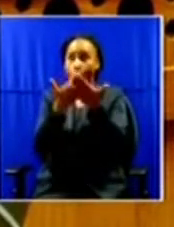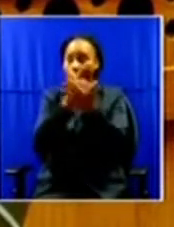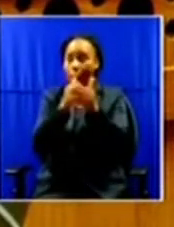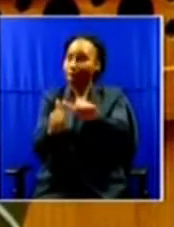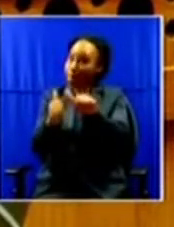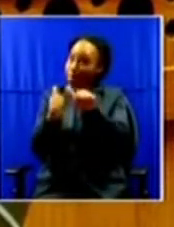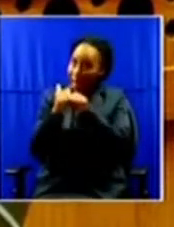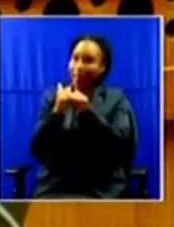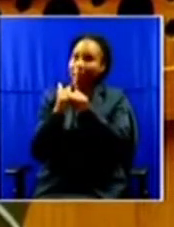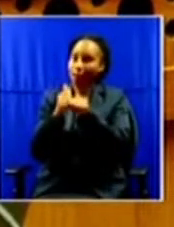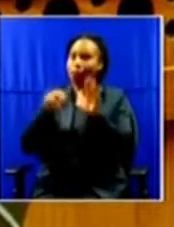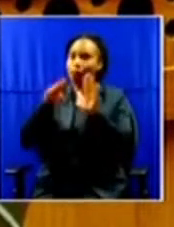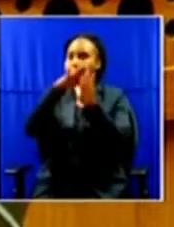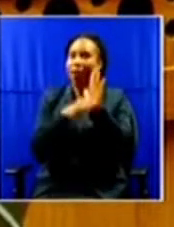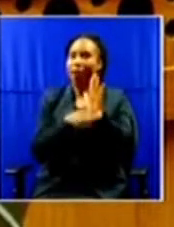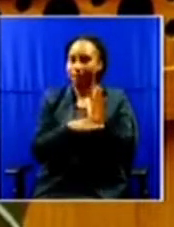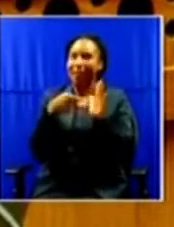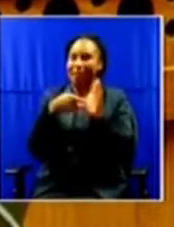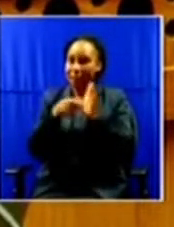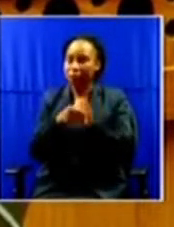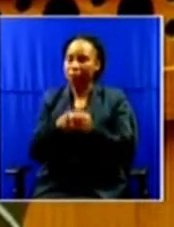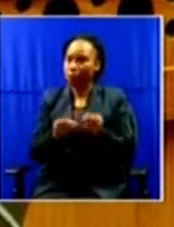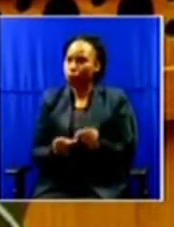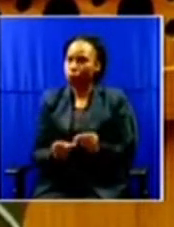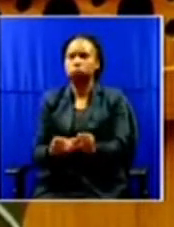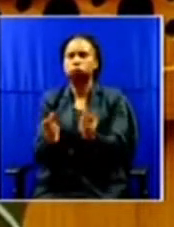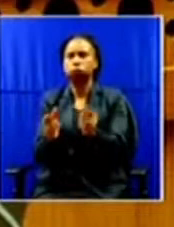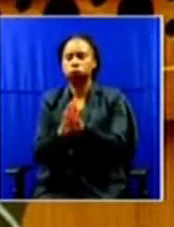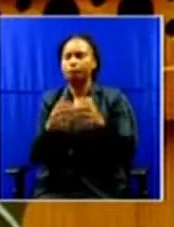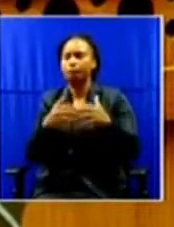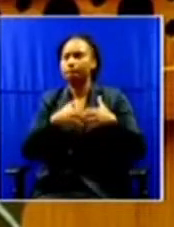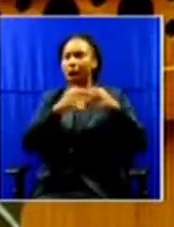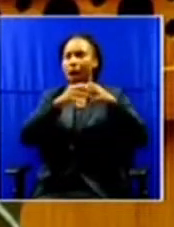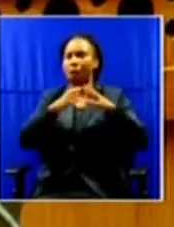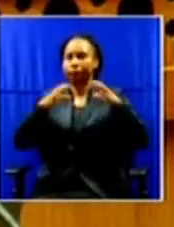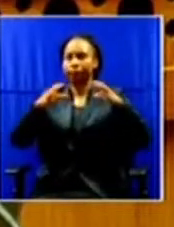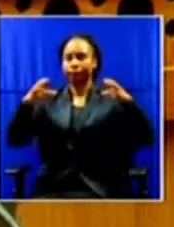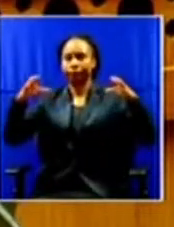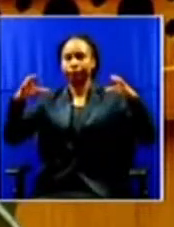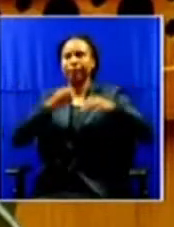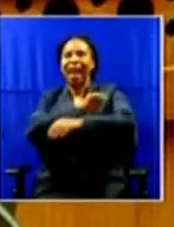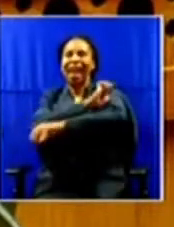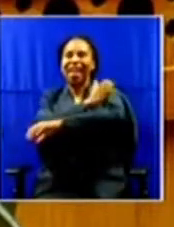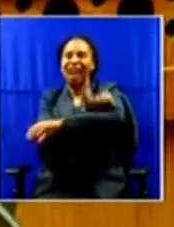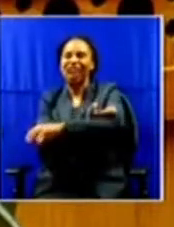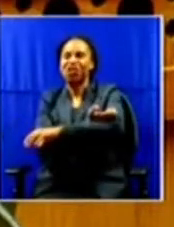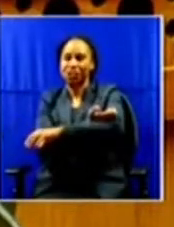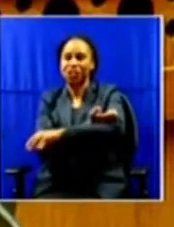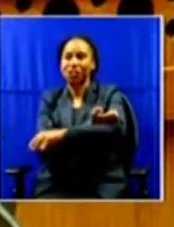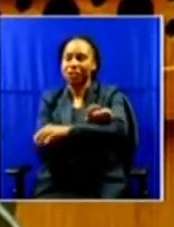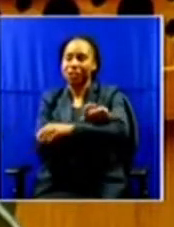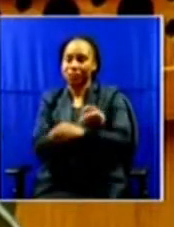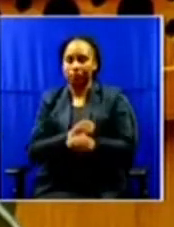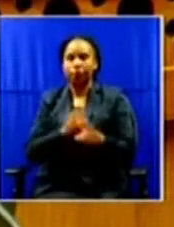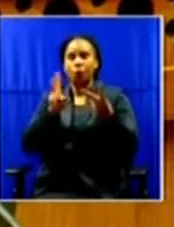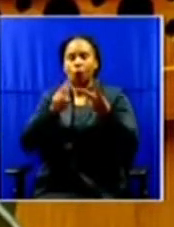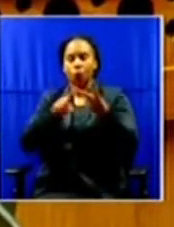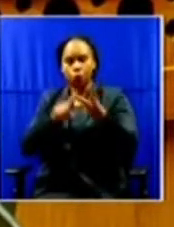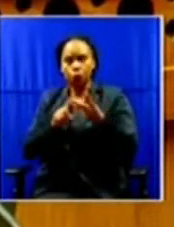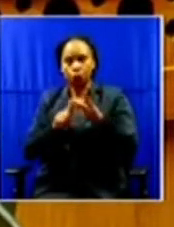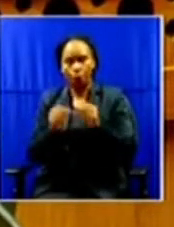rapidly expand energy generation capacity in our country. Now, restoring Eskom